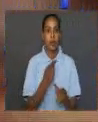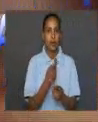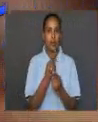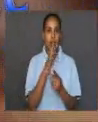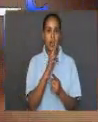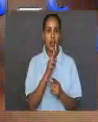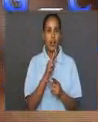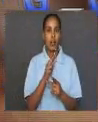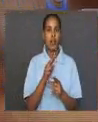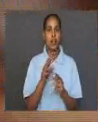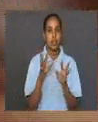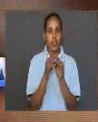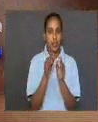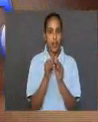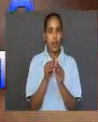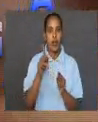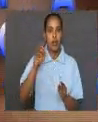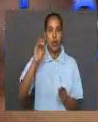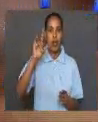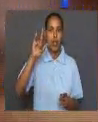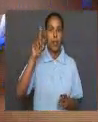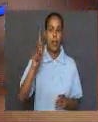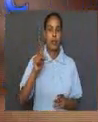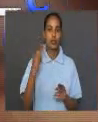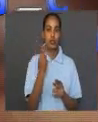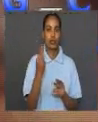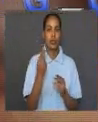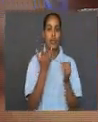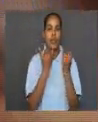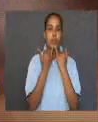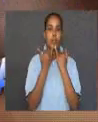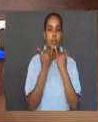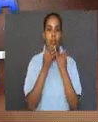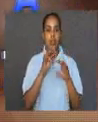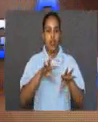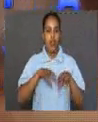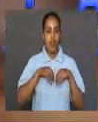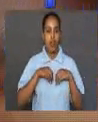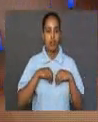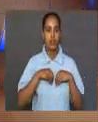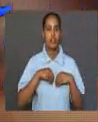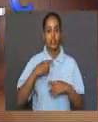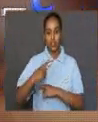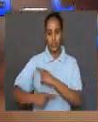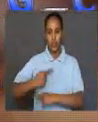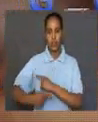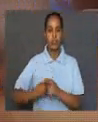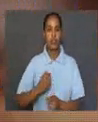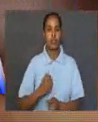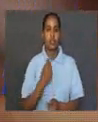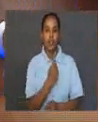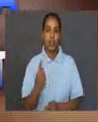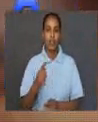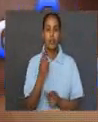Proteins are assembled from polypeptides using information encoded in genes.